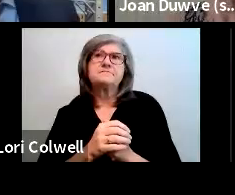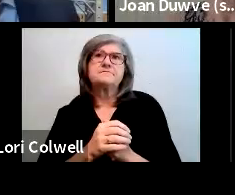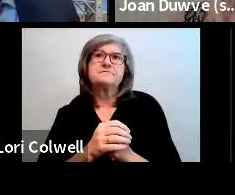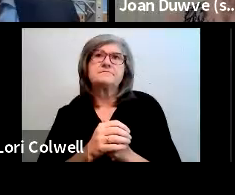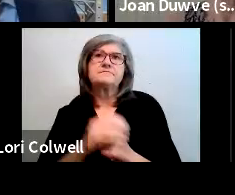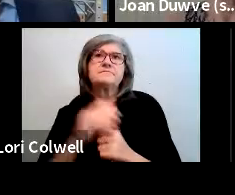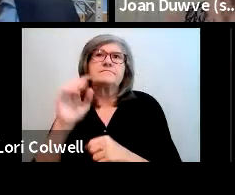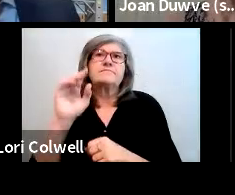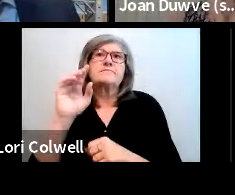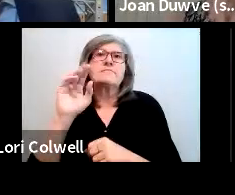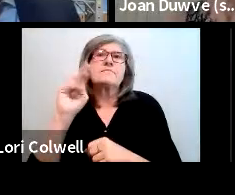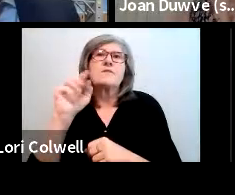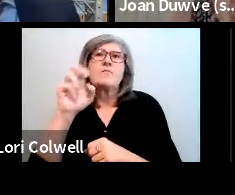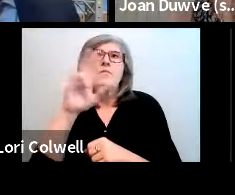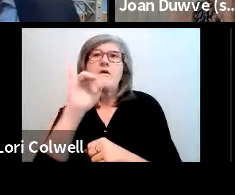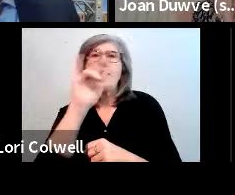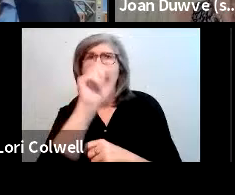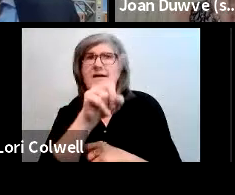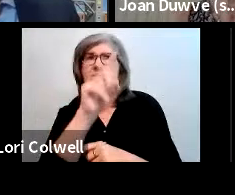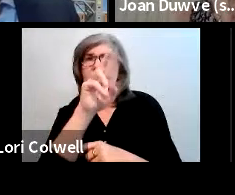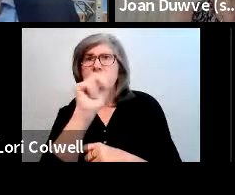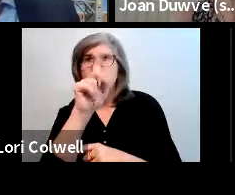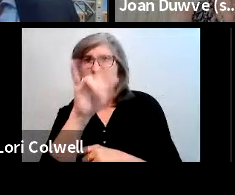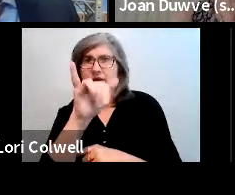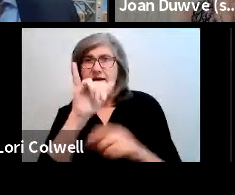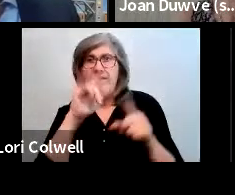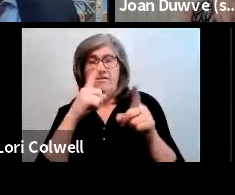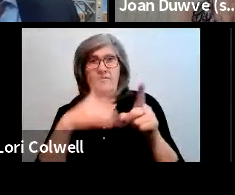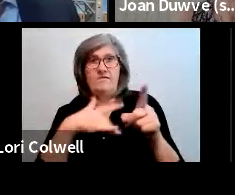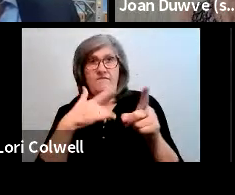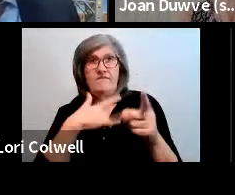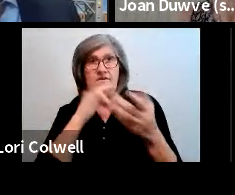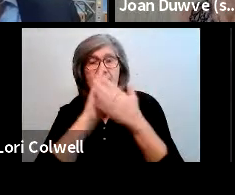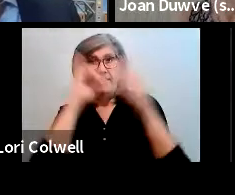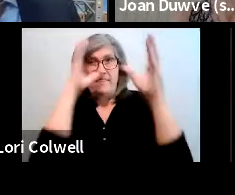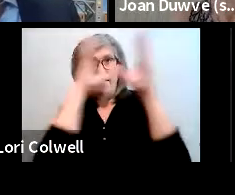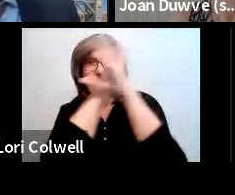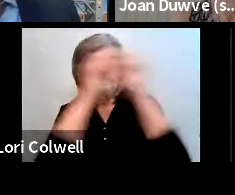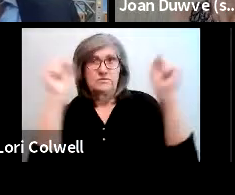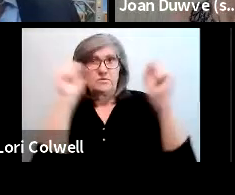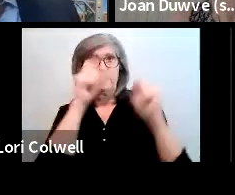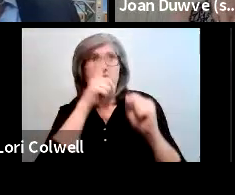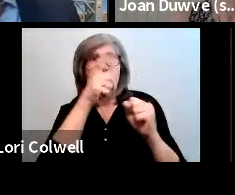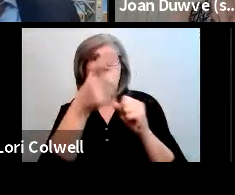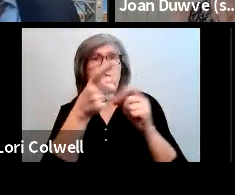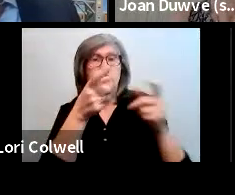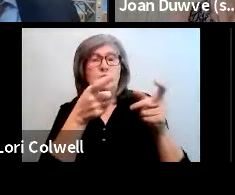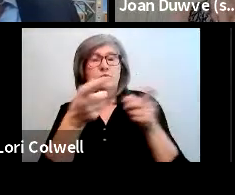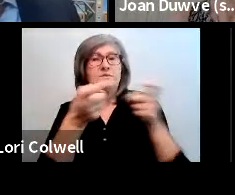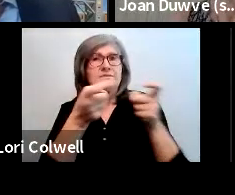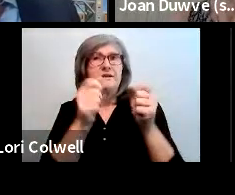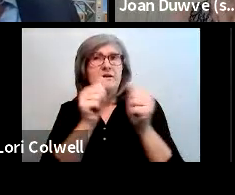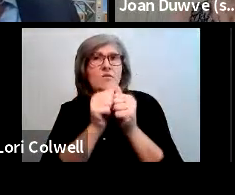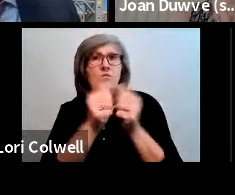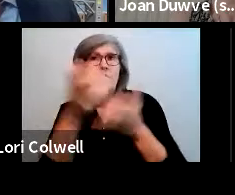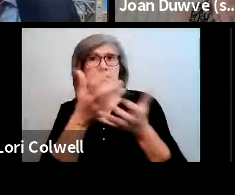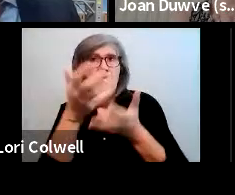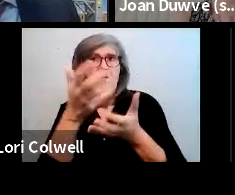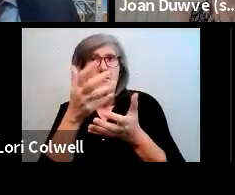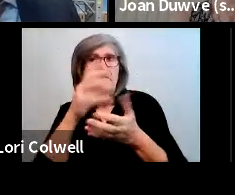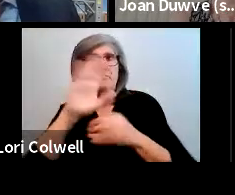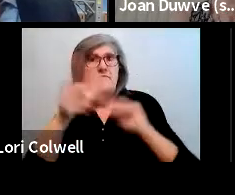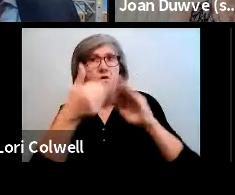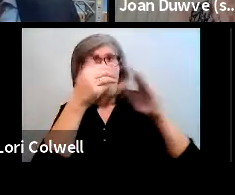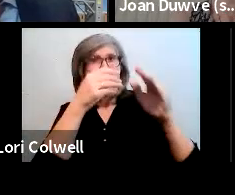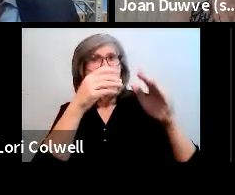that. Randy, do you feel like the superintendents that you're dealing with are all pretty